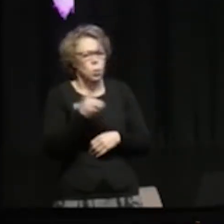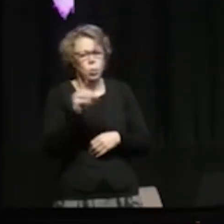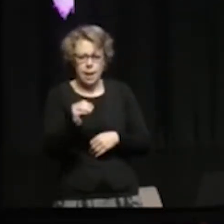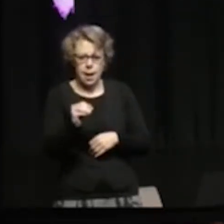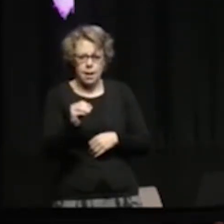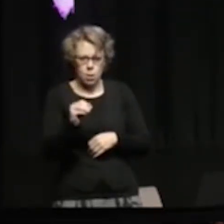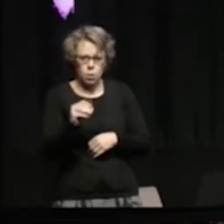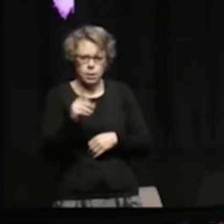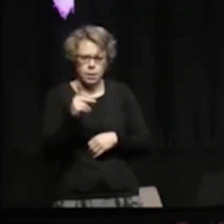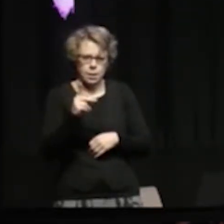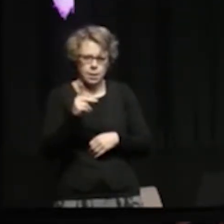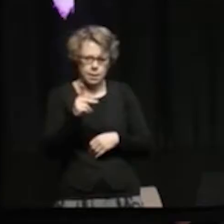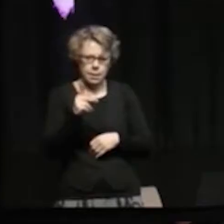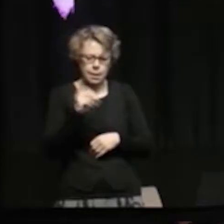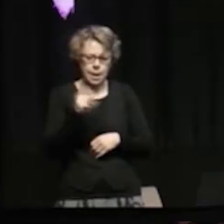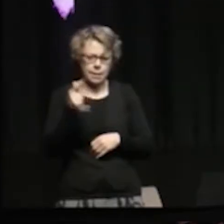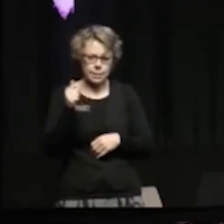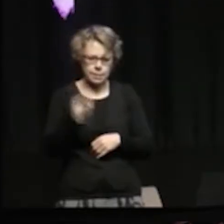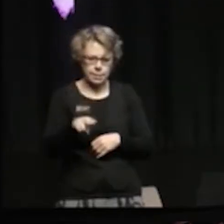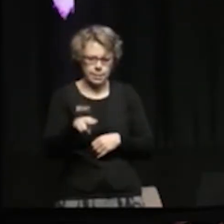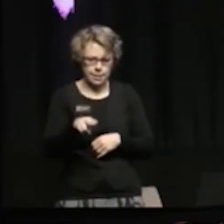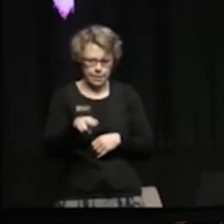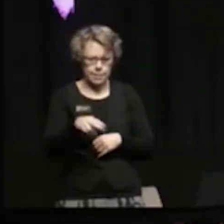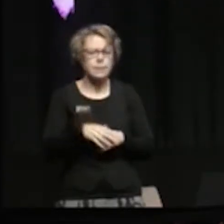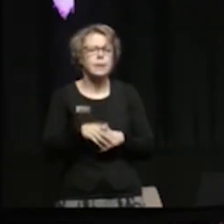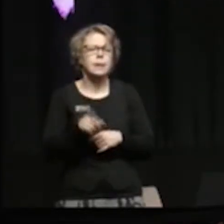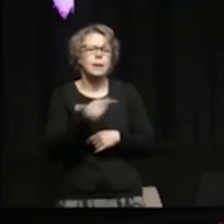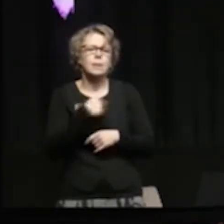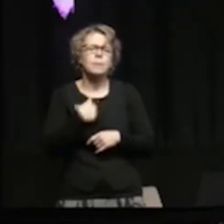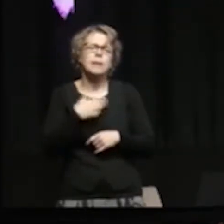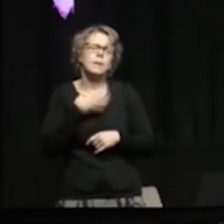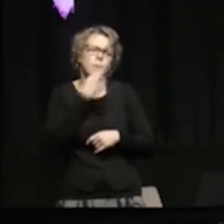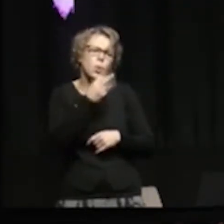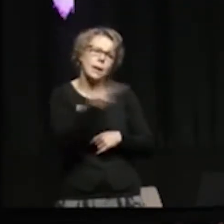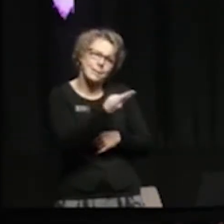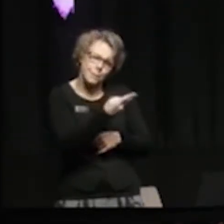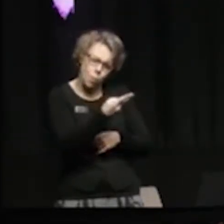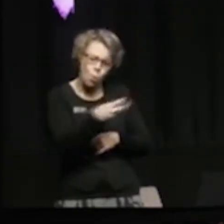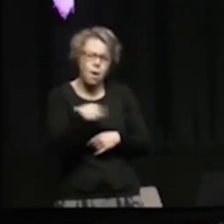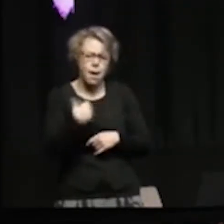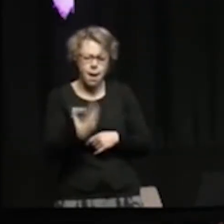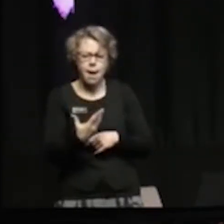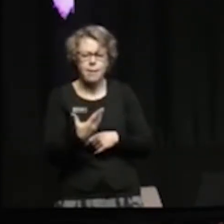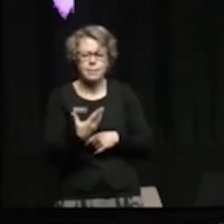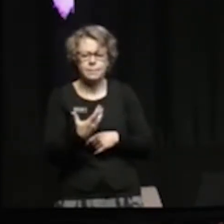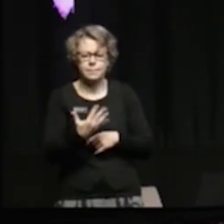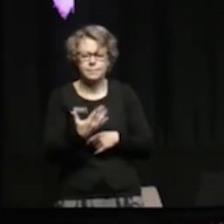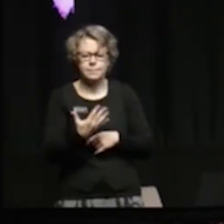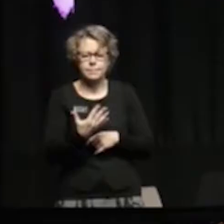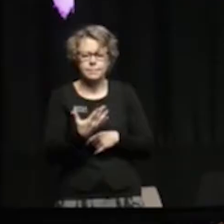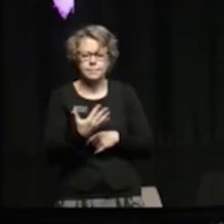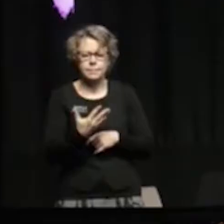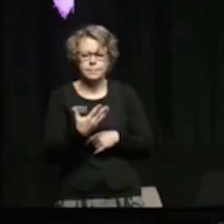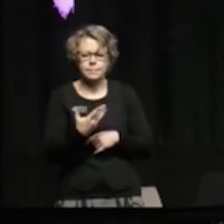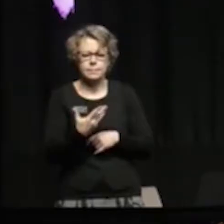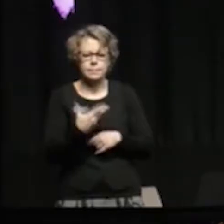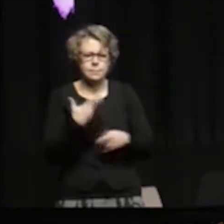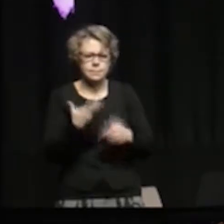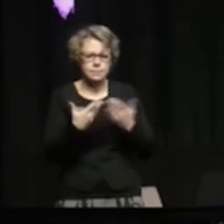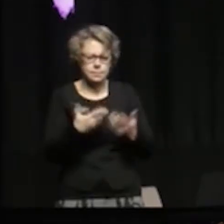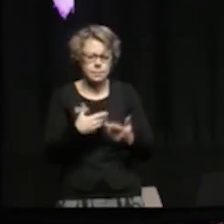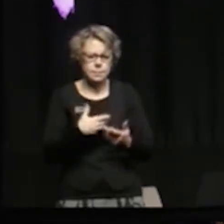Ola Börjel, your organization, City of Malmö and Skåne Region. My questions to you, really.